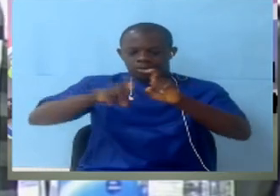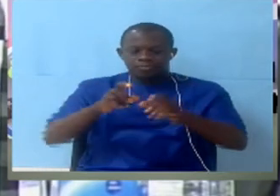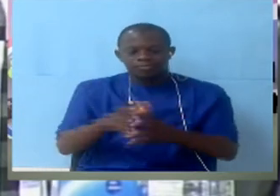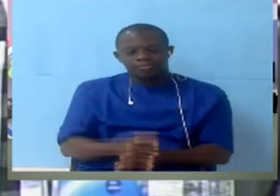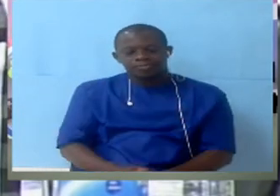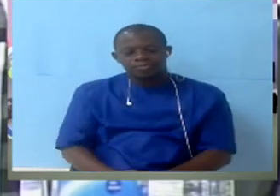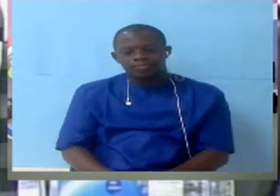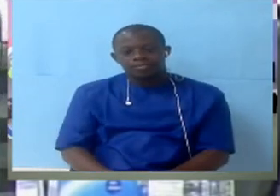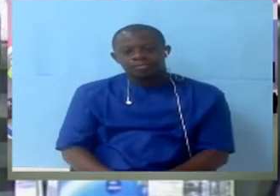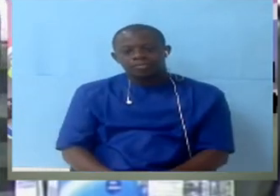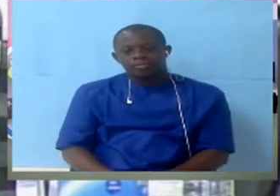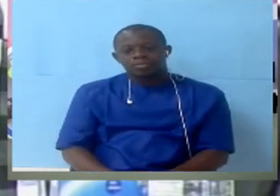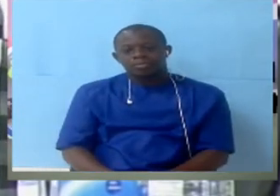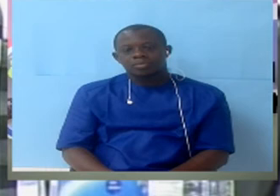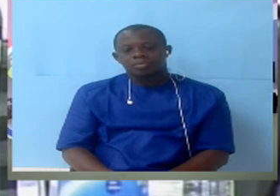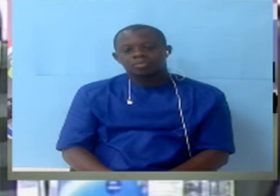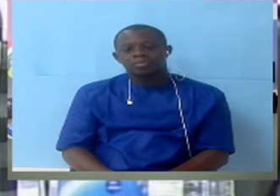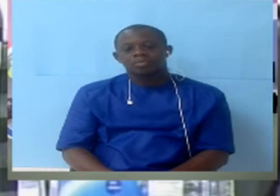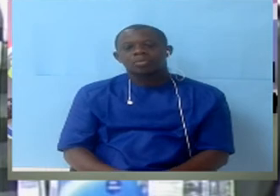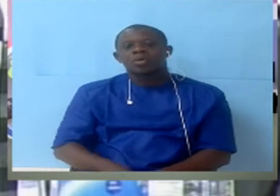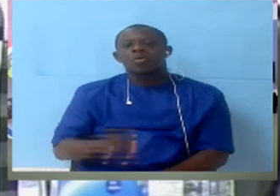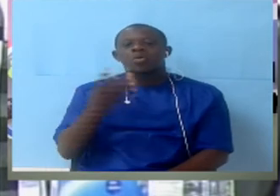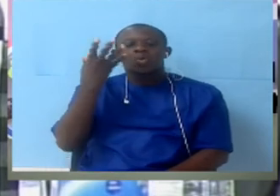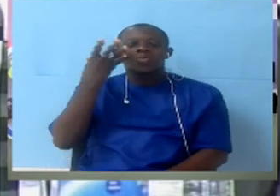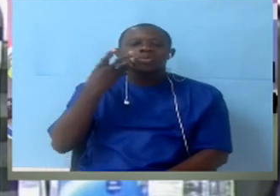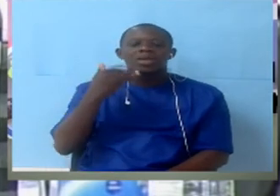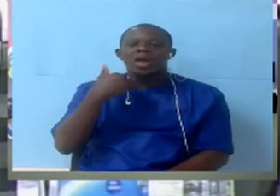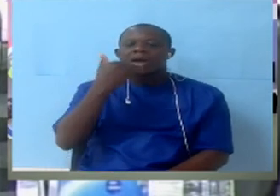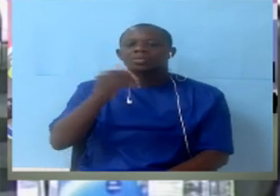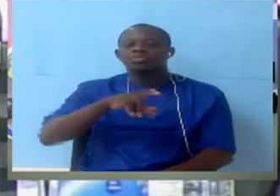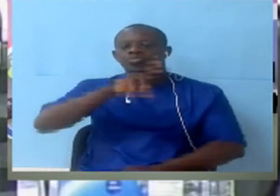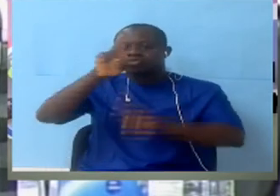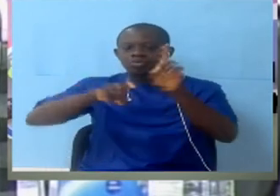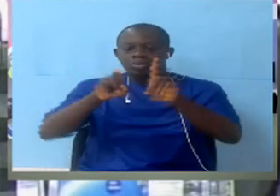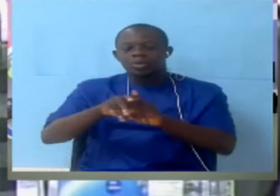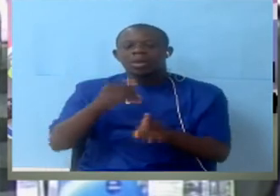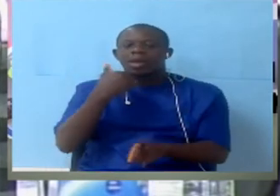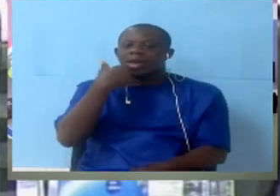nduko ya mo yoko mbe Senegal. When what they asked me was that